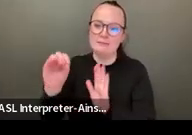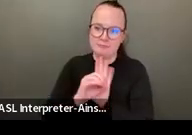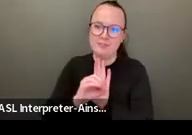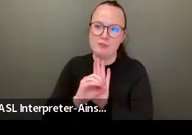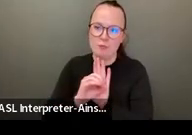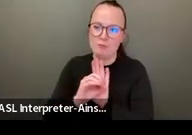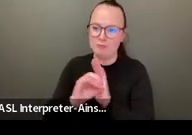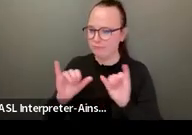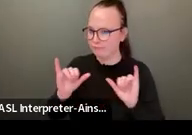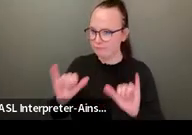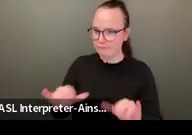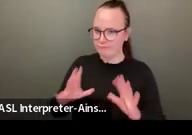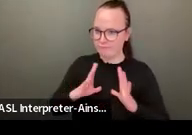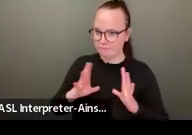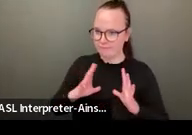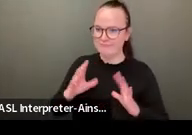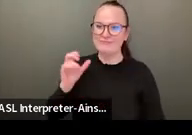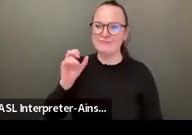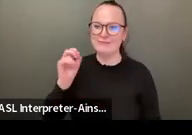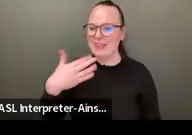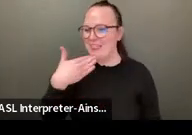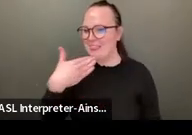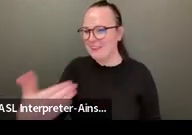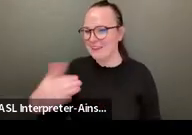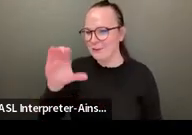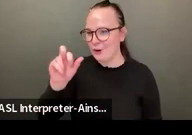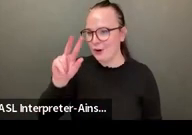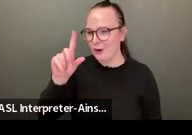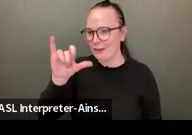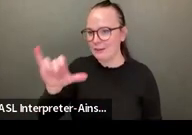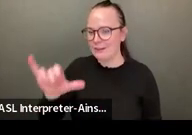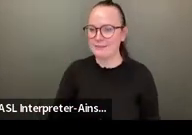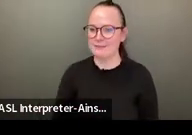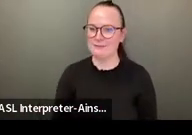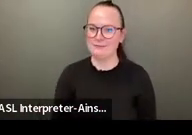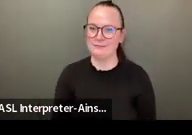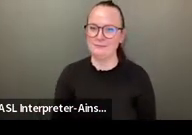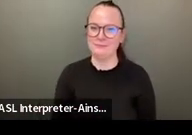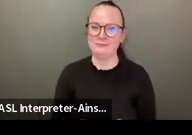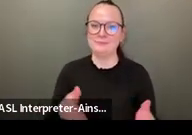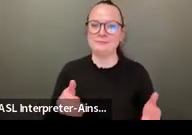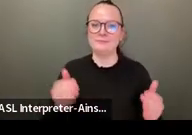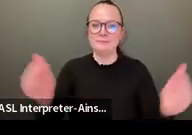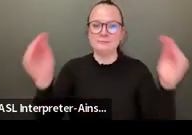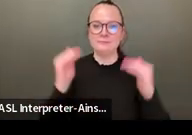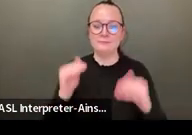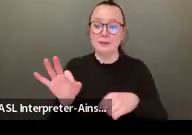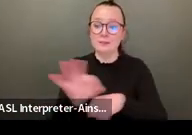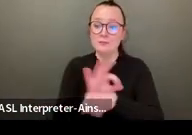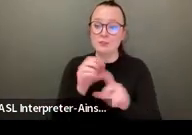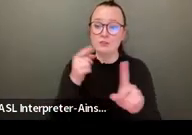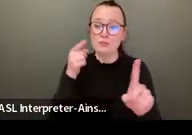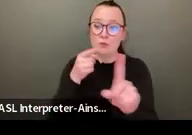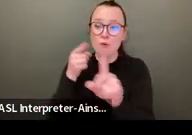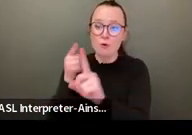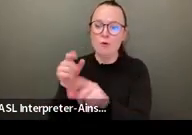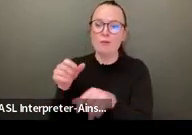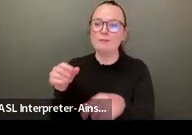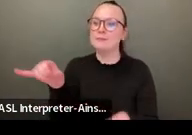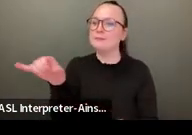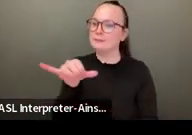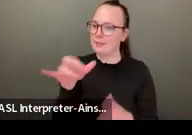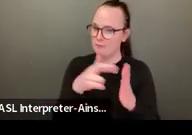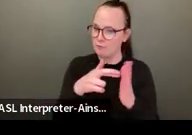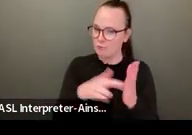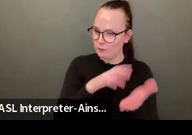Good one, Carly. All right, functional goals. same rules as academic goals,